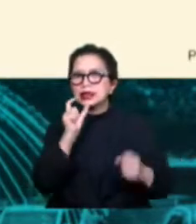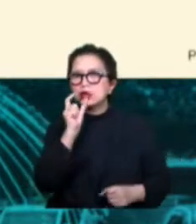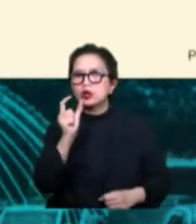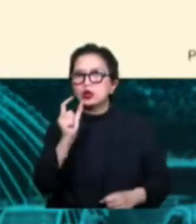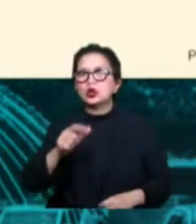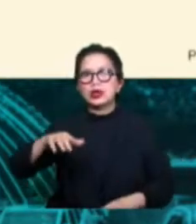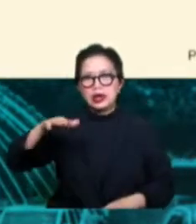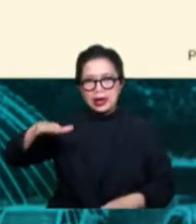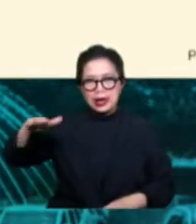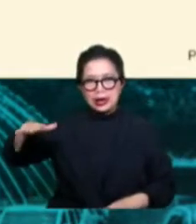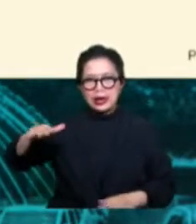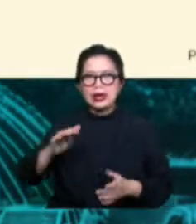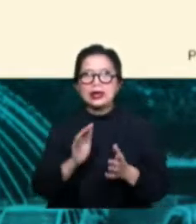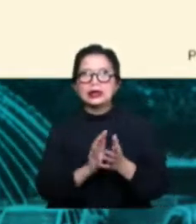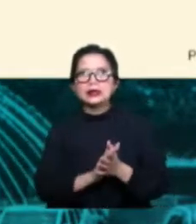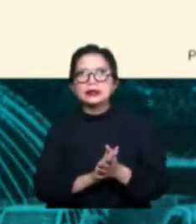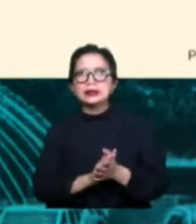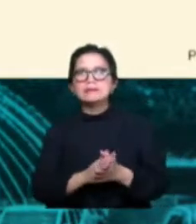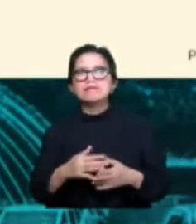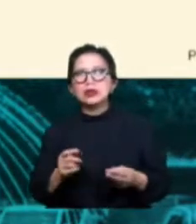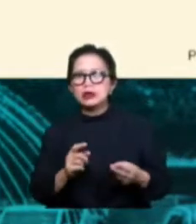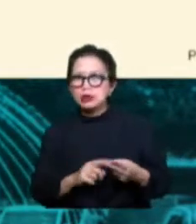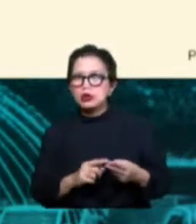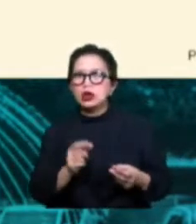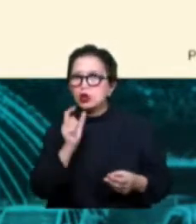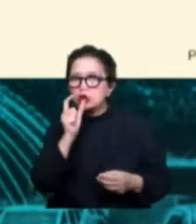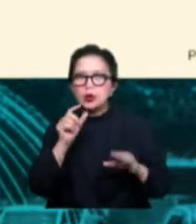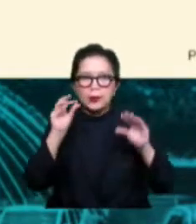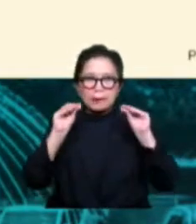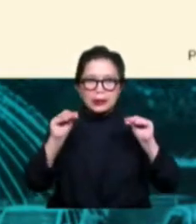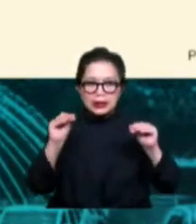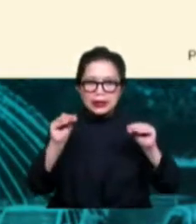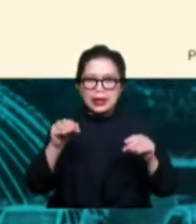of adults who can fill the growing need Jakarta's